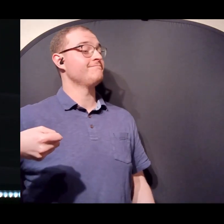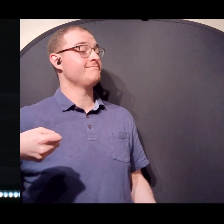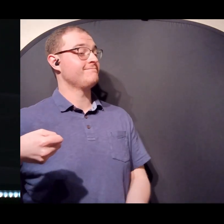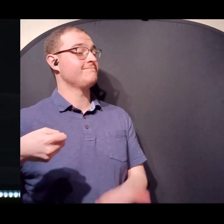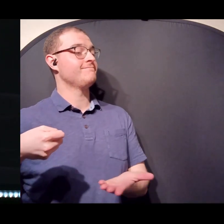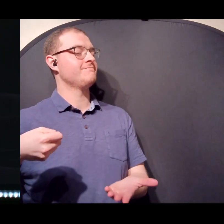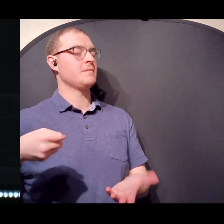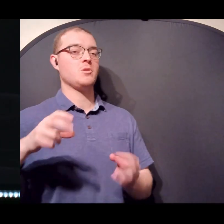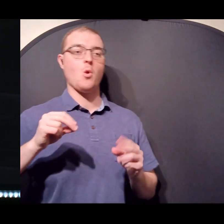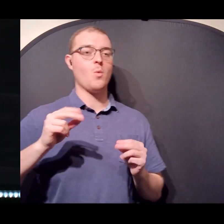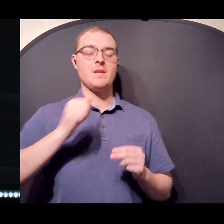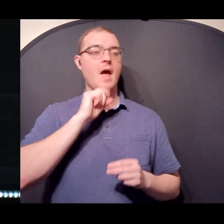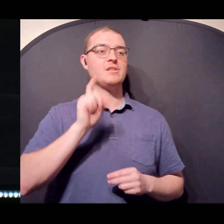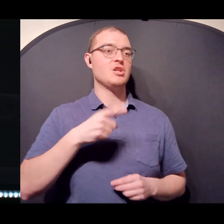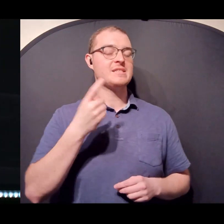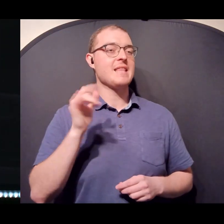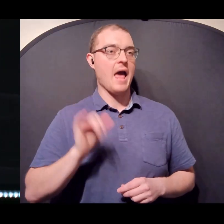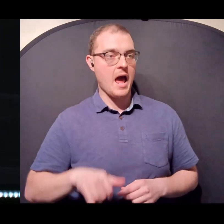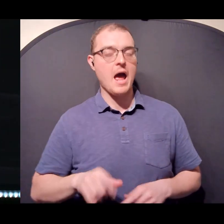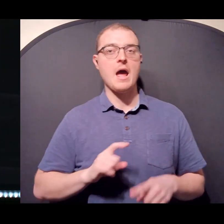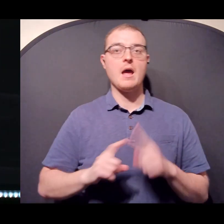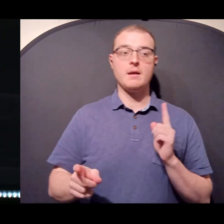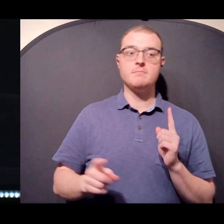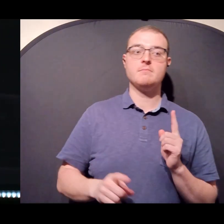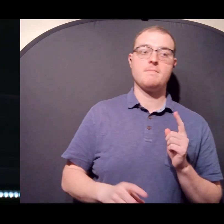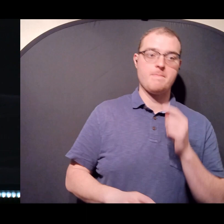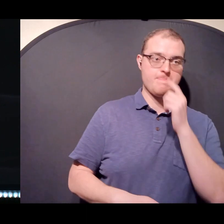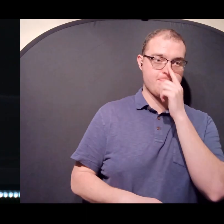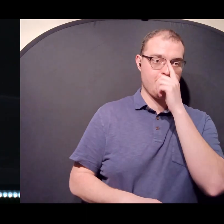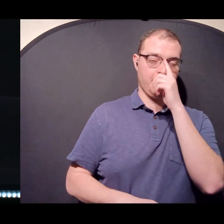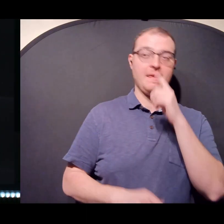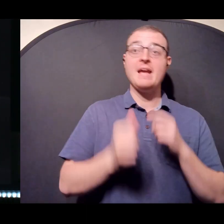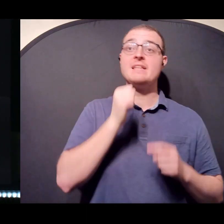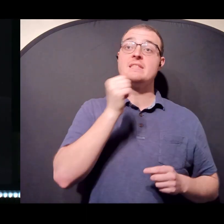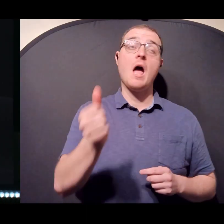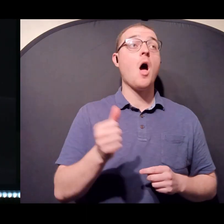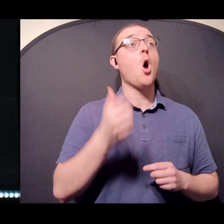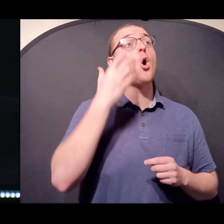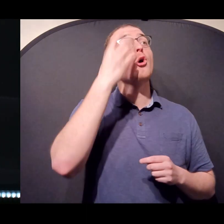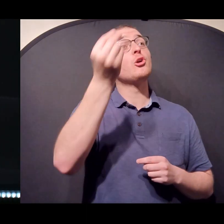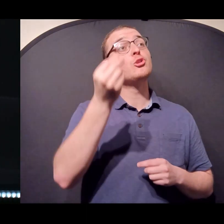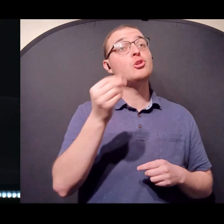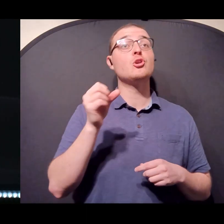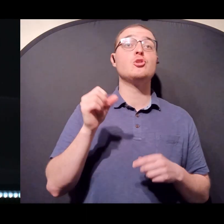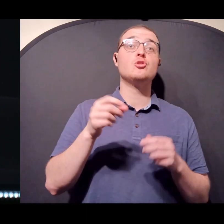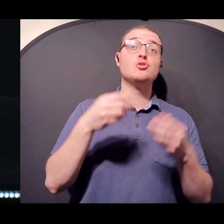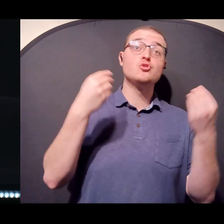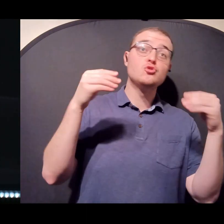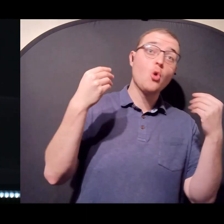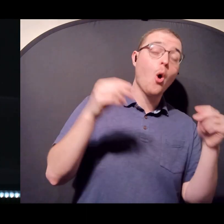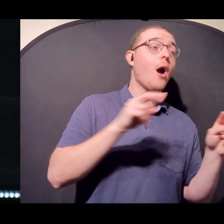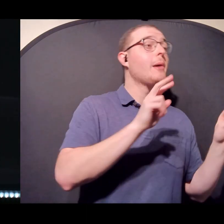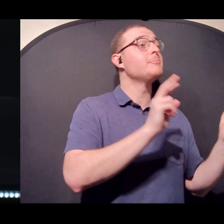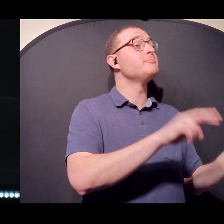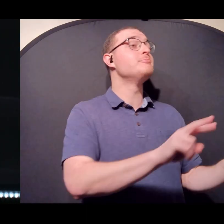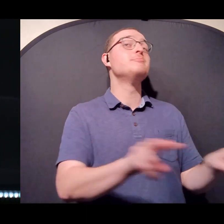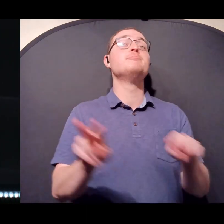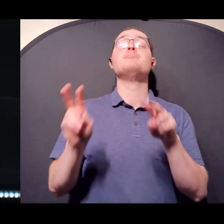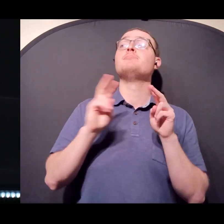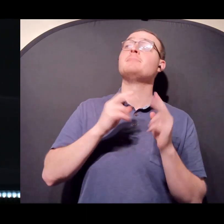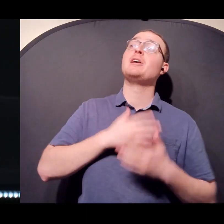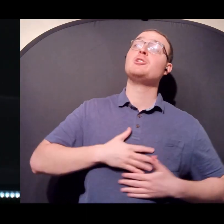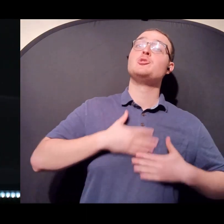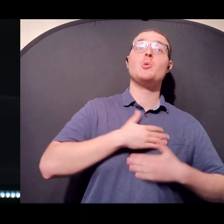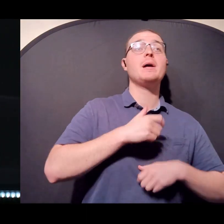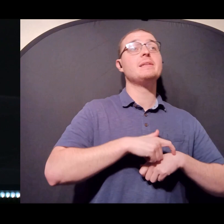It was a decision, because this isn't like, you know, let's go see the store and check out all the donuts. It's just a little store, and here's the door, and here's